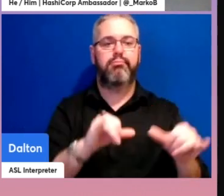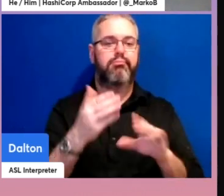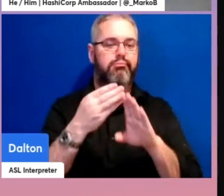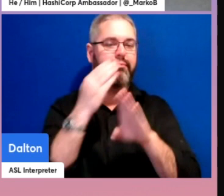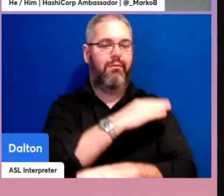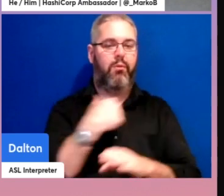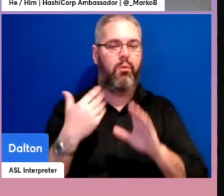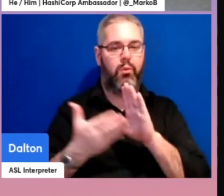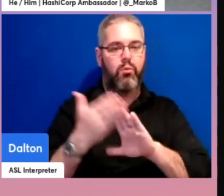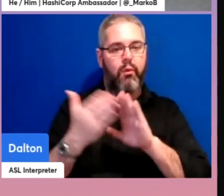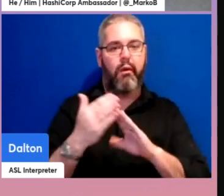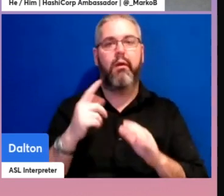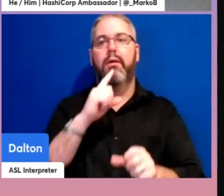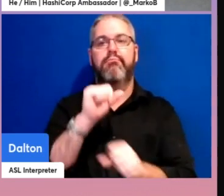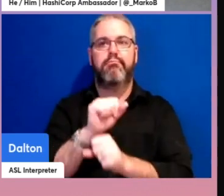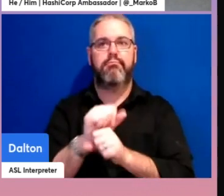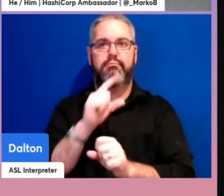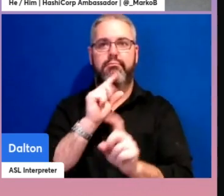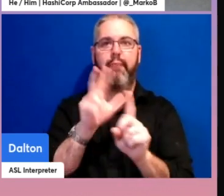and